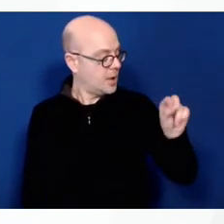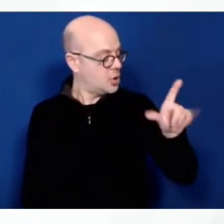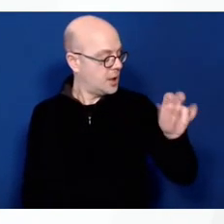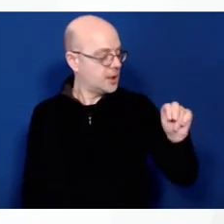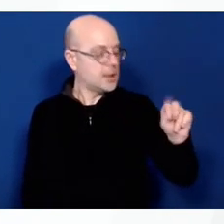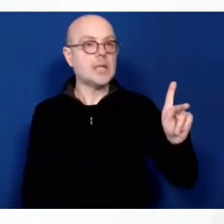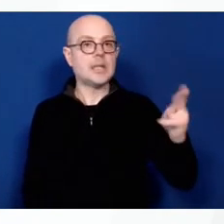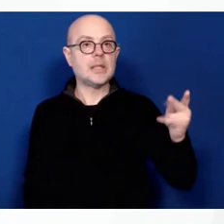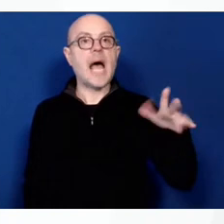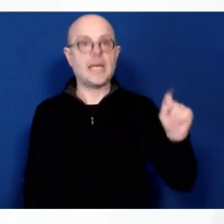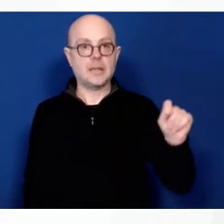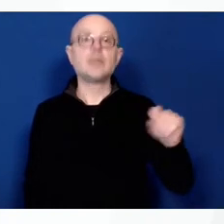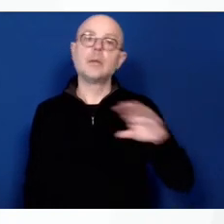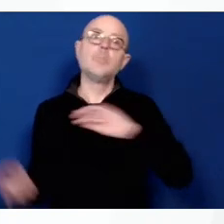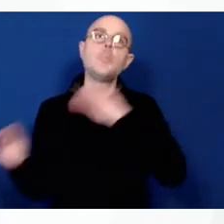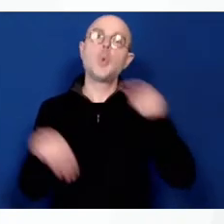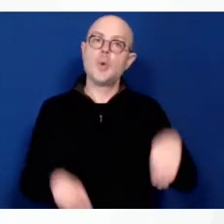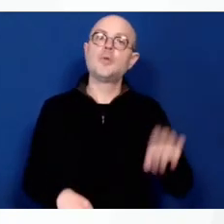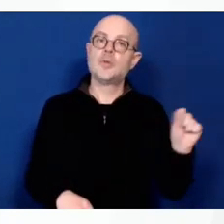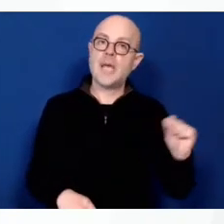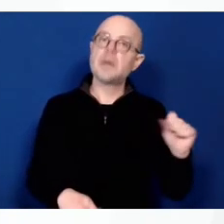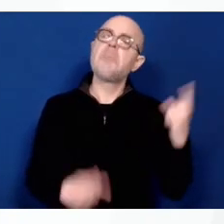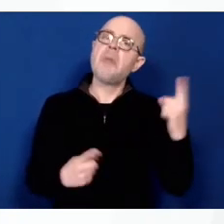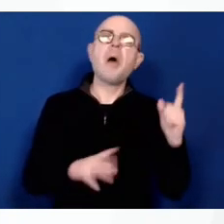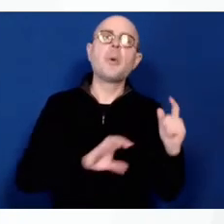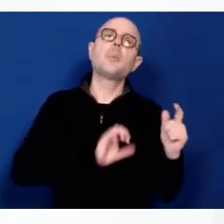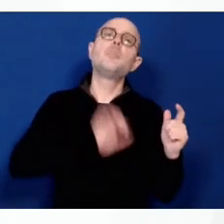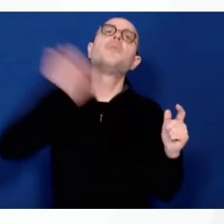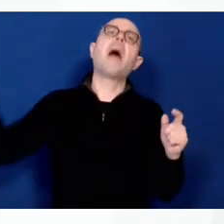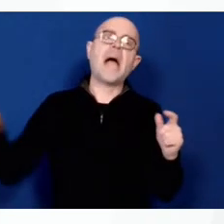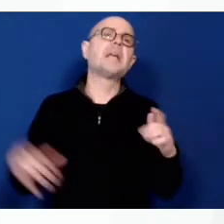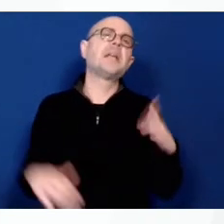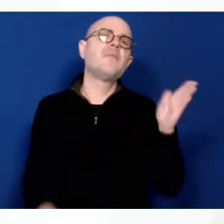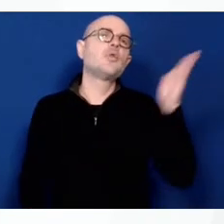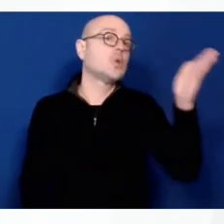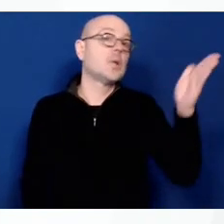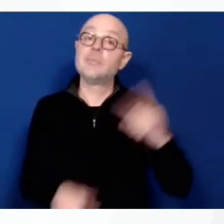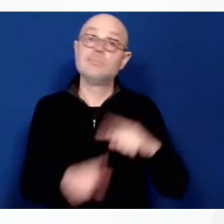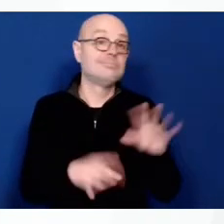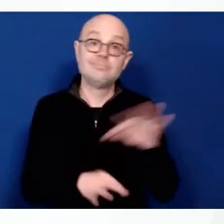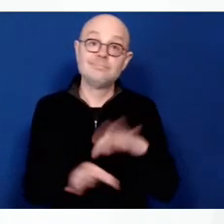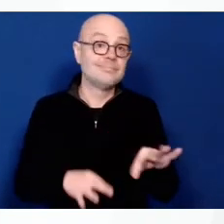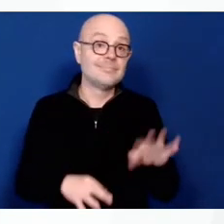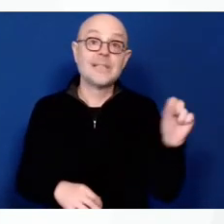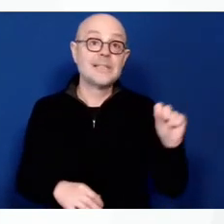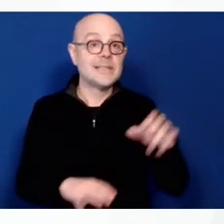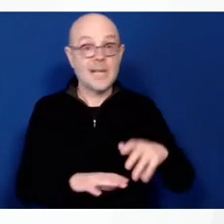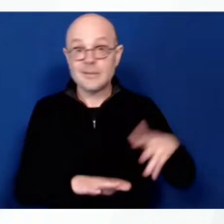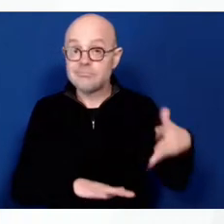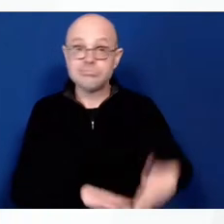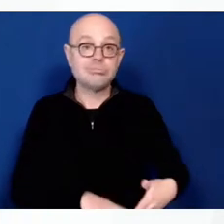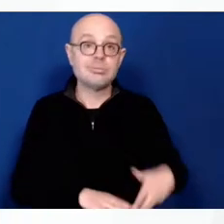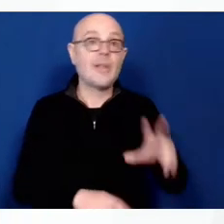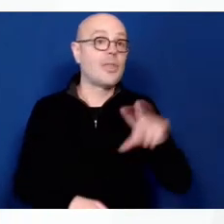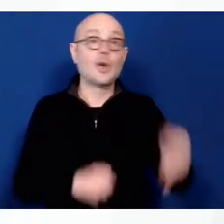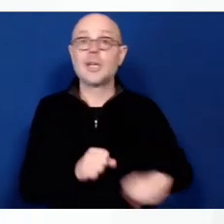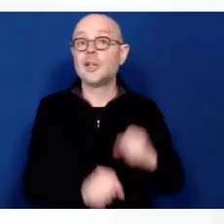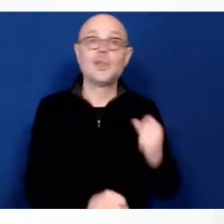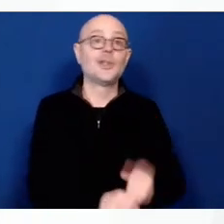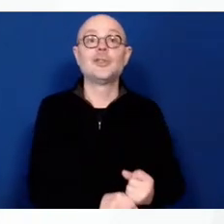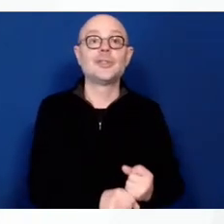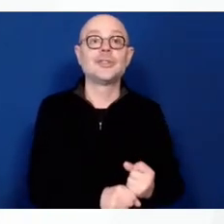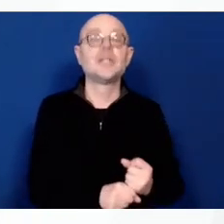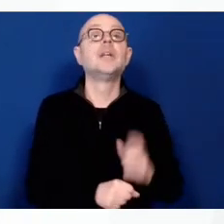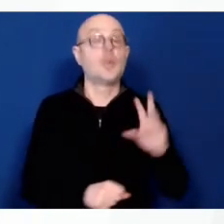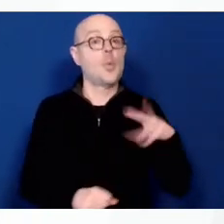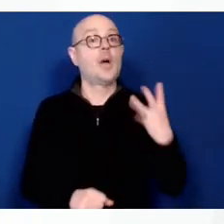eventually return east. Instead, Seattle became their permanent home for the next three decades. In Washington, he taught